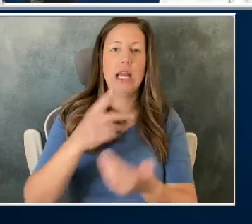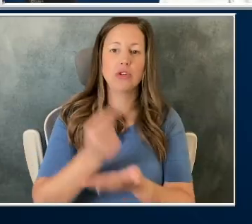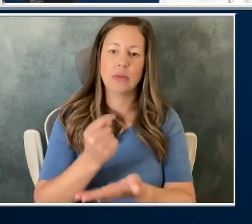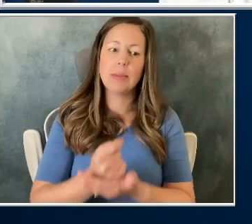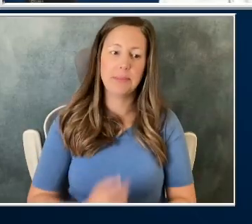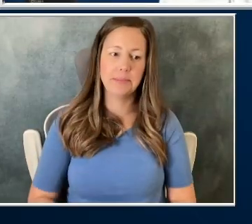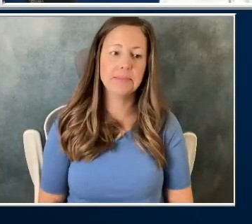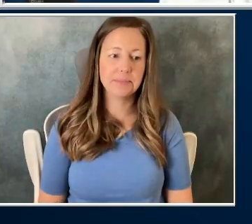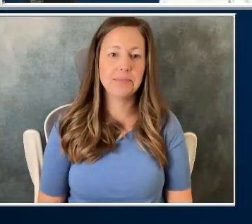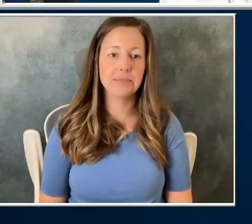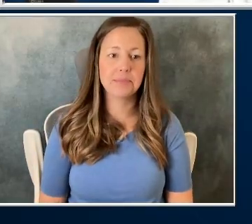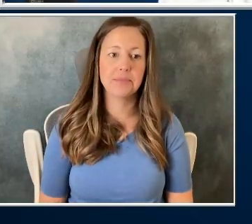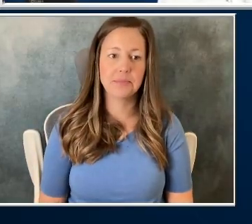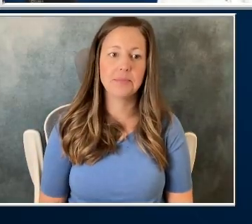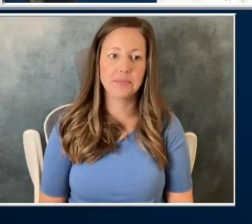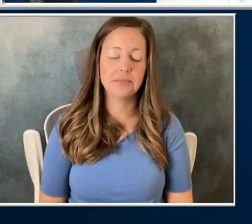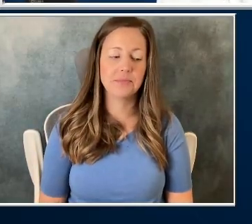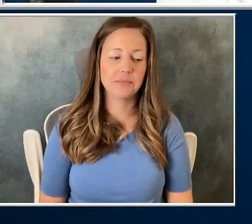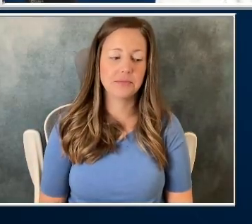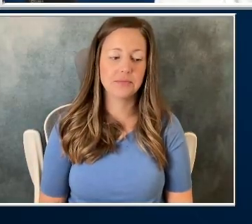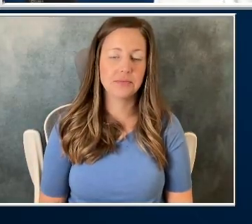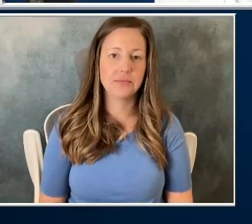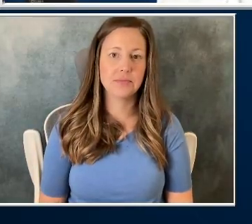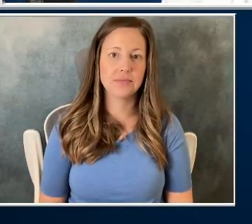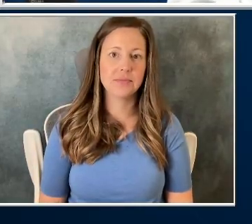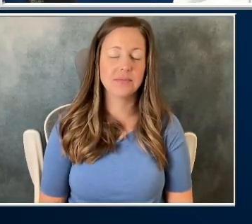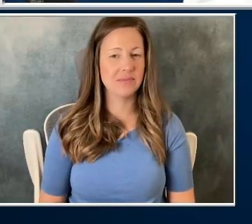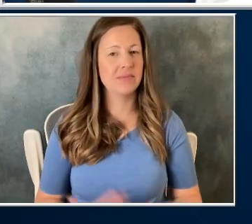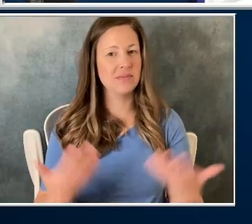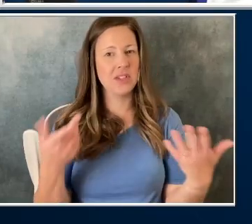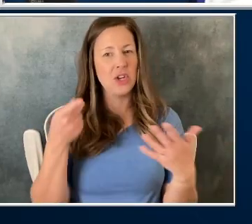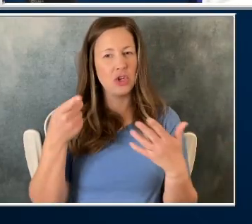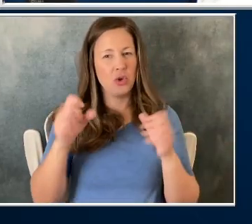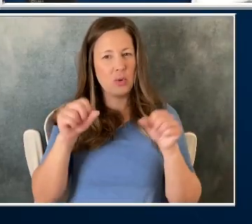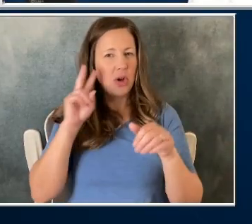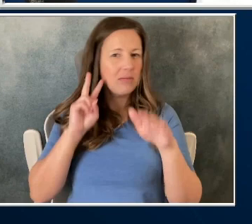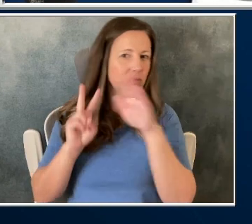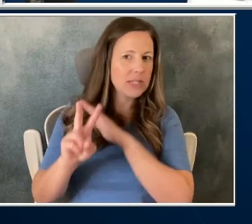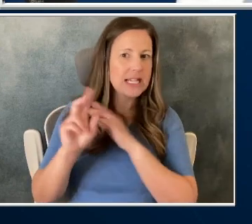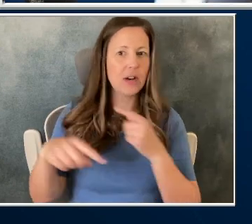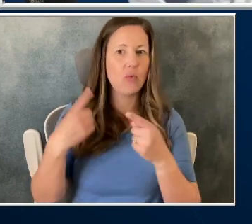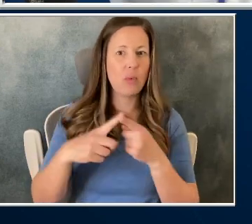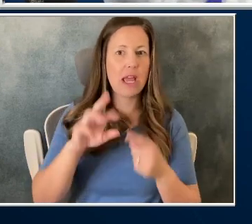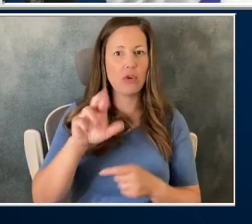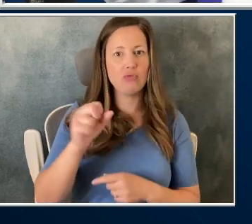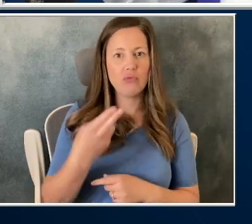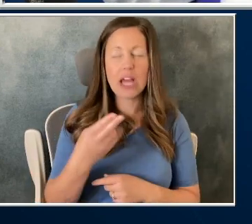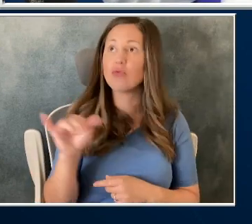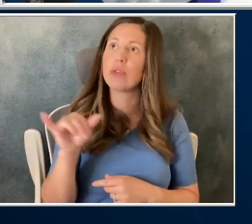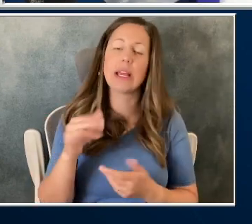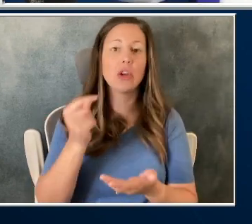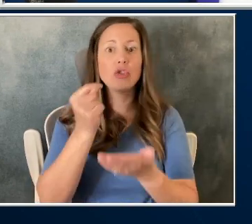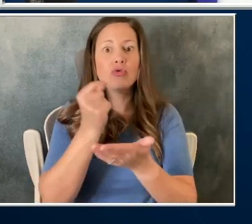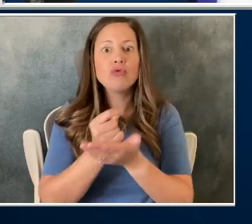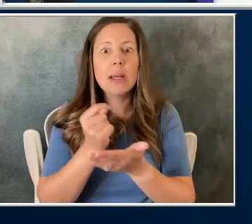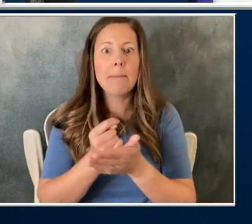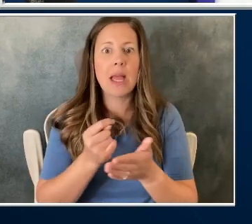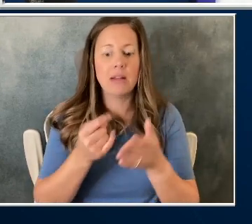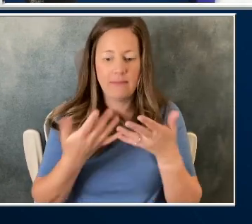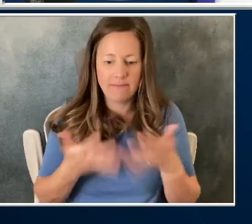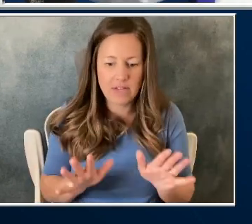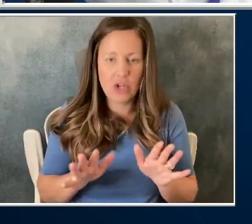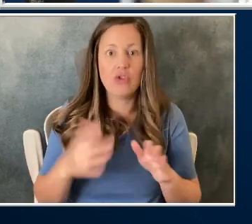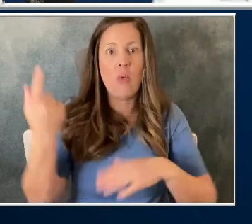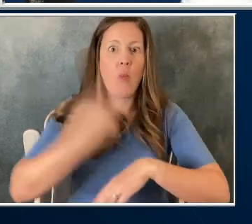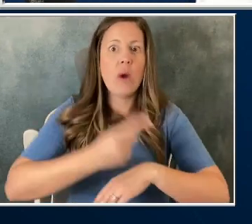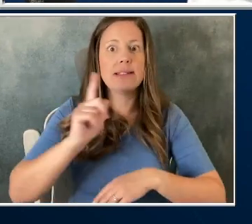Yeah. Timing-wise, could you predict when the rash would occur based on when you got the treatment? Like, did you get the treatment, okay, 24 hours later, I'm going to have a tip of my